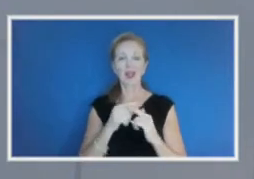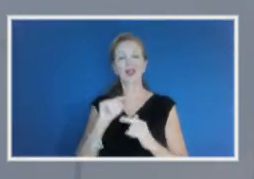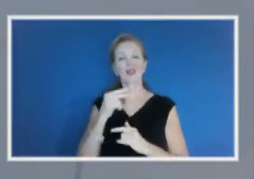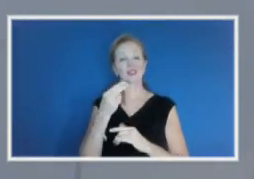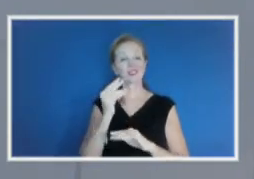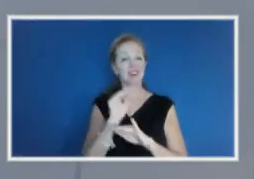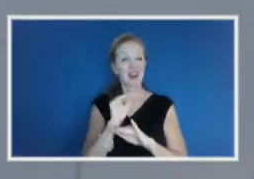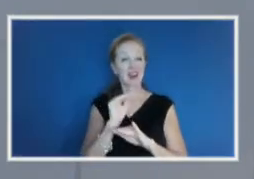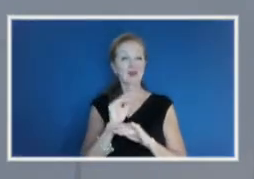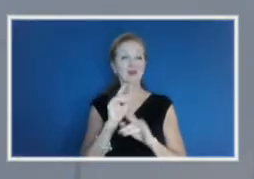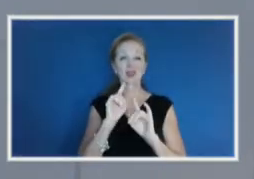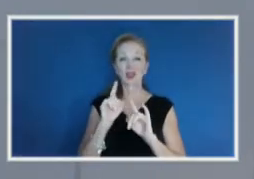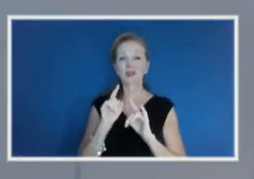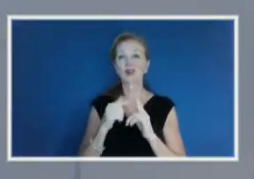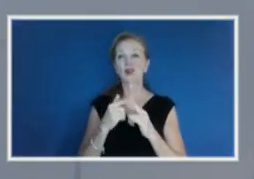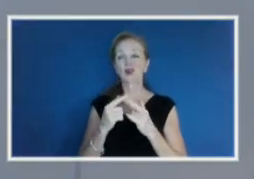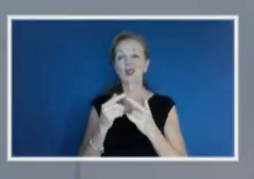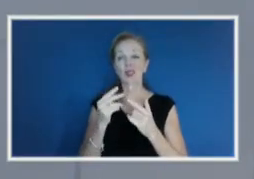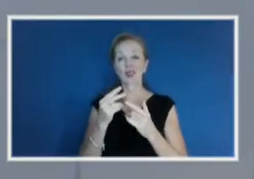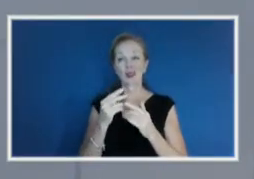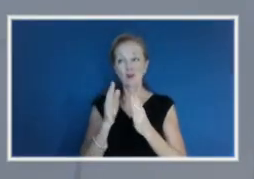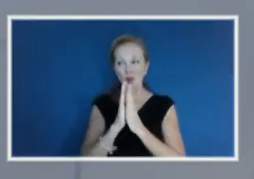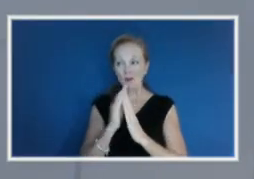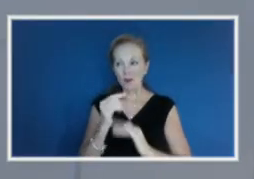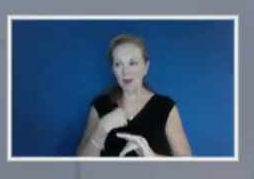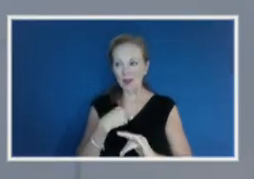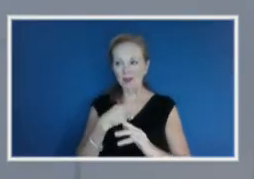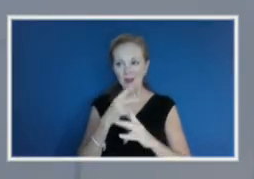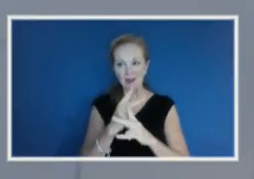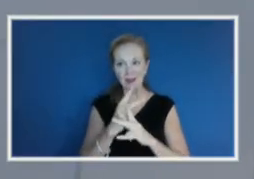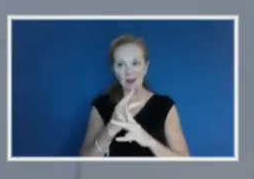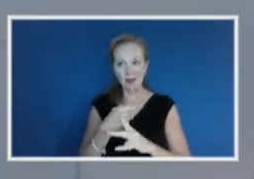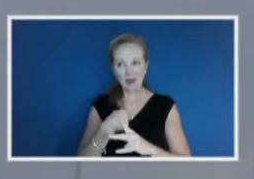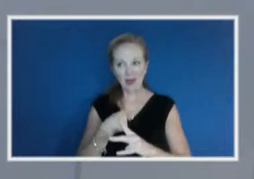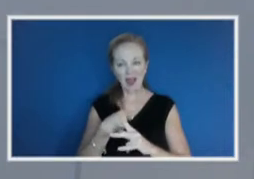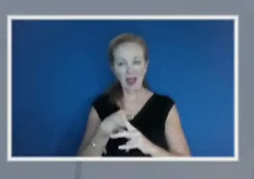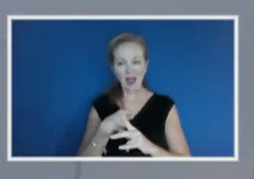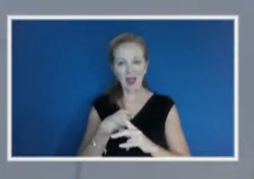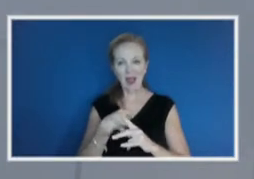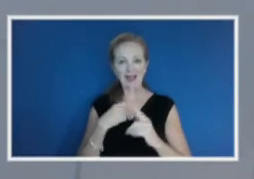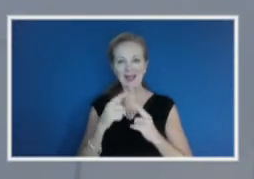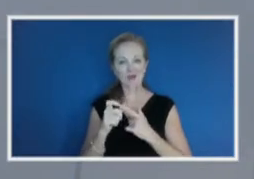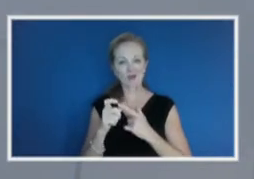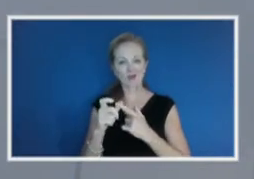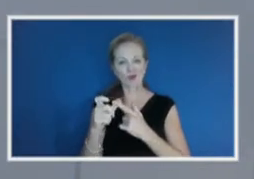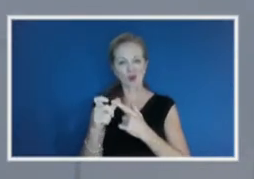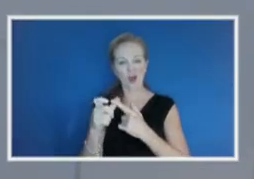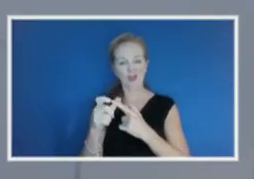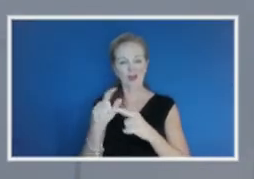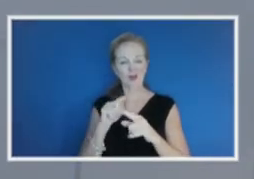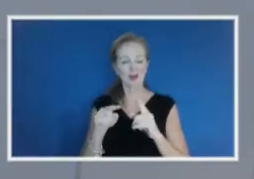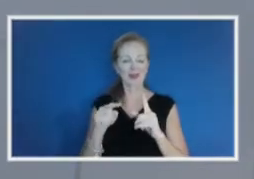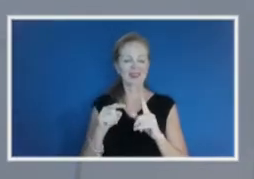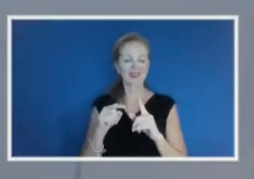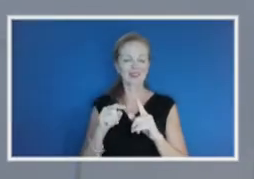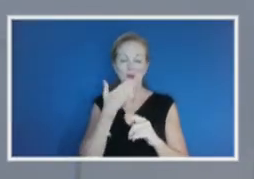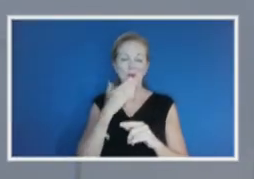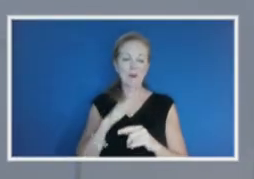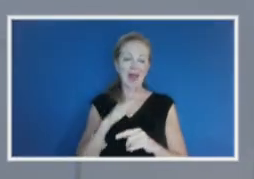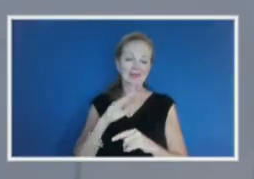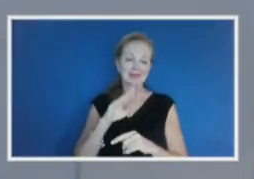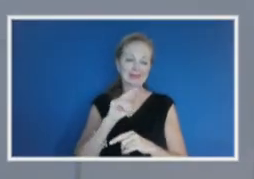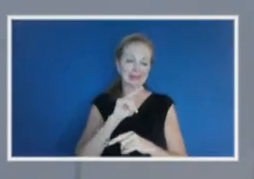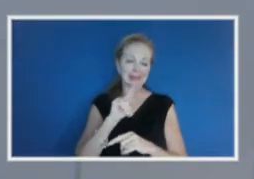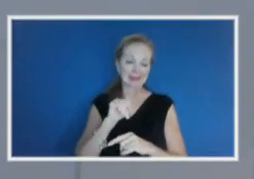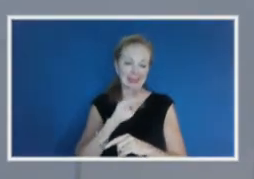pray for me. I know you guys are going to take good care of me. I can't run because I have a bad knee, but I really look forward